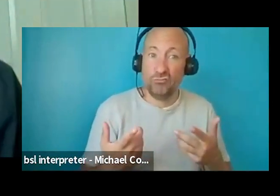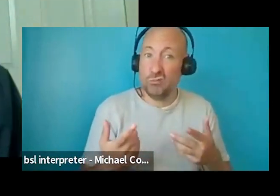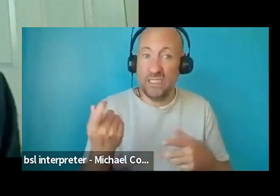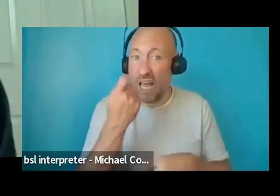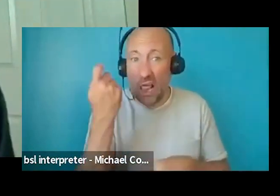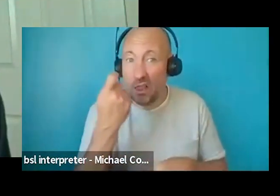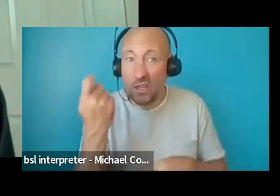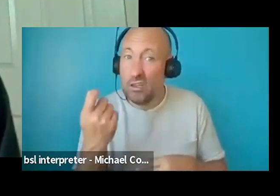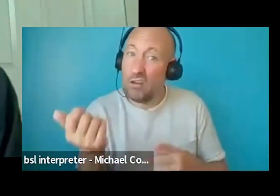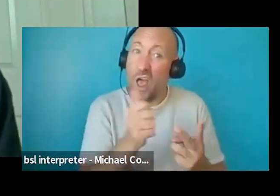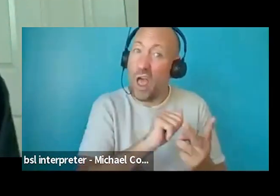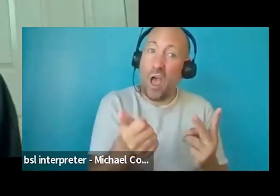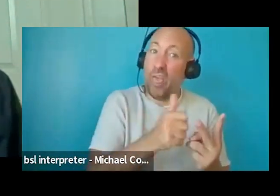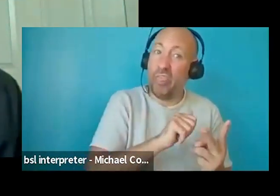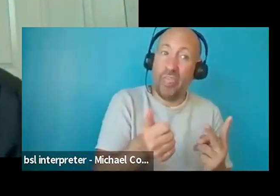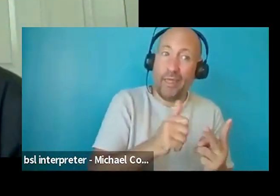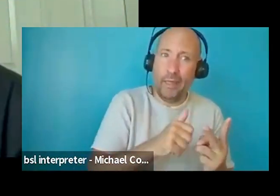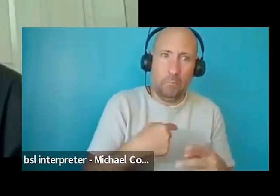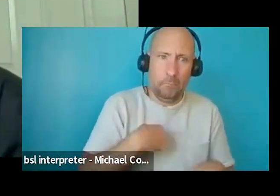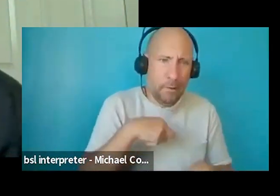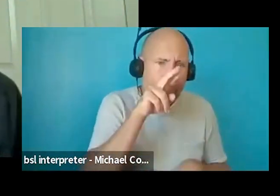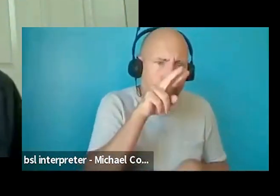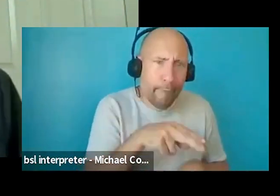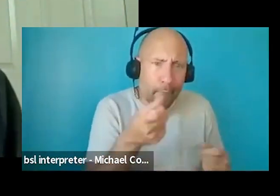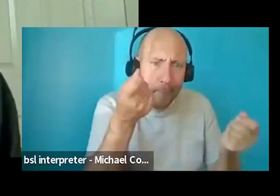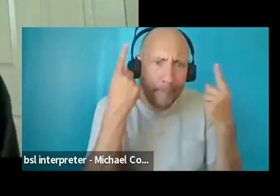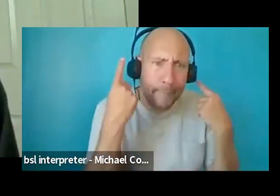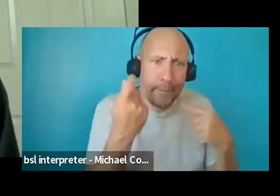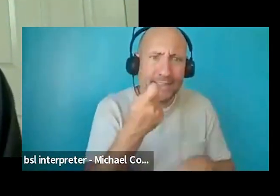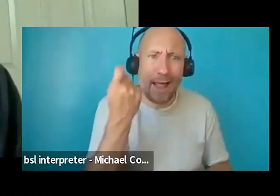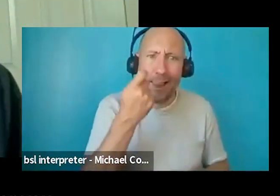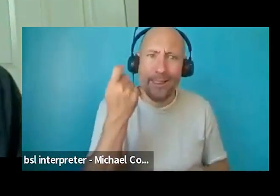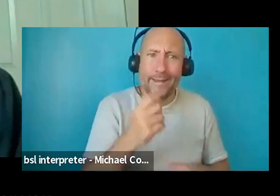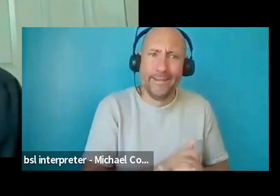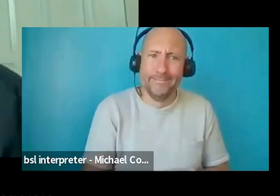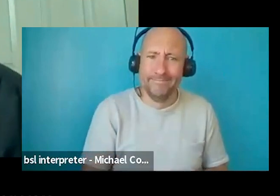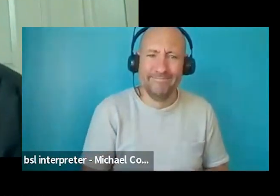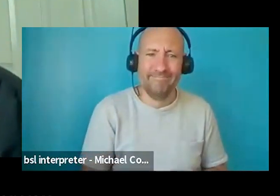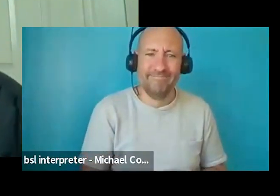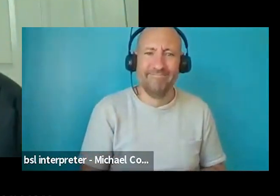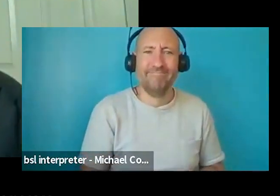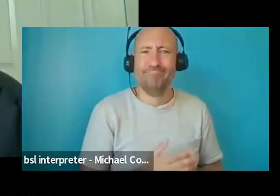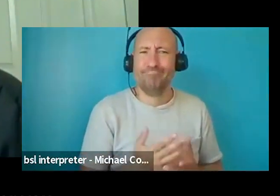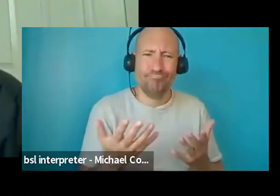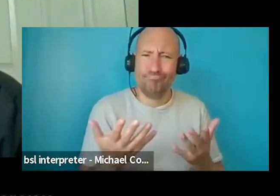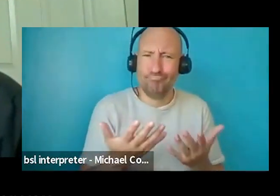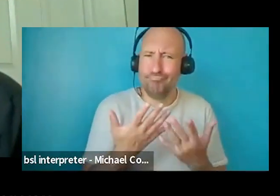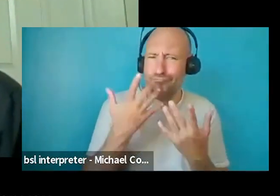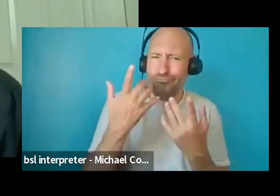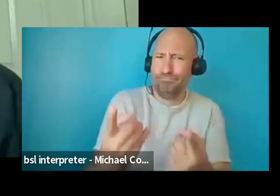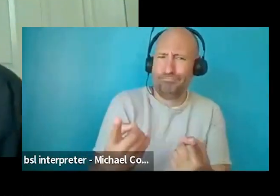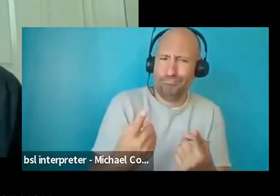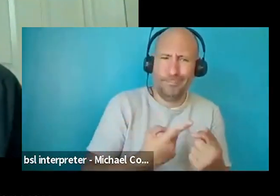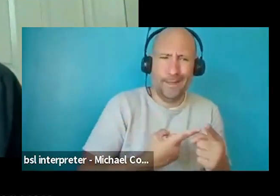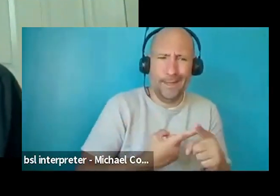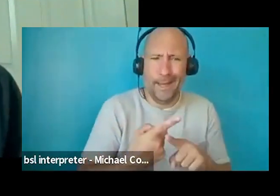Italian to challenge me, that's also fine. Yes, so whatever language works for